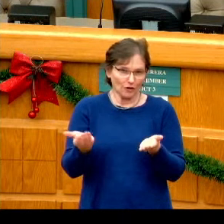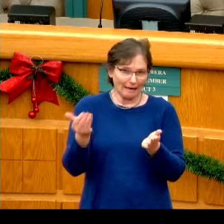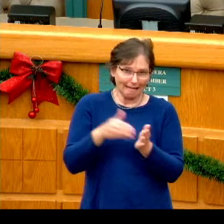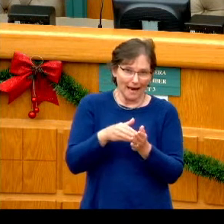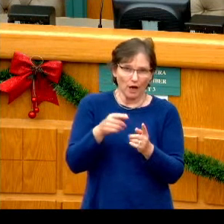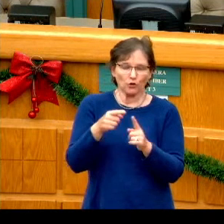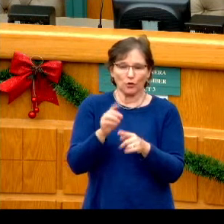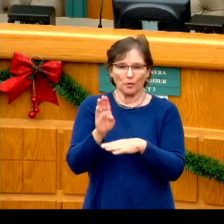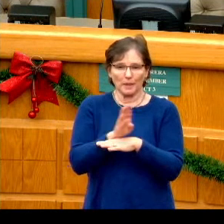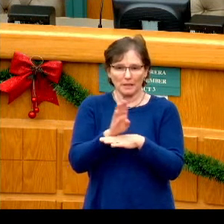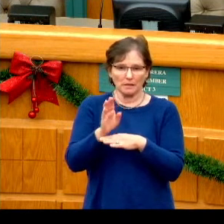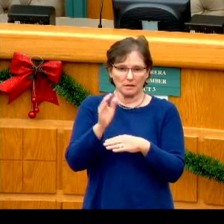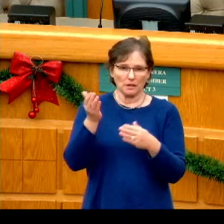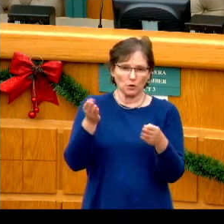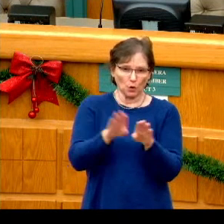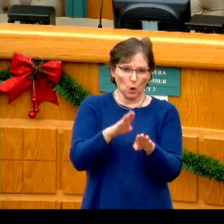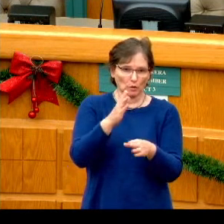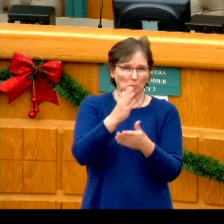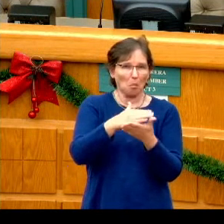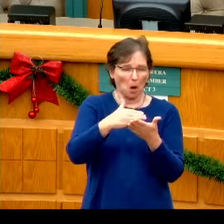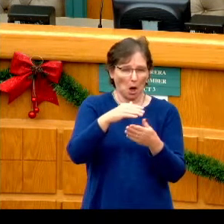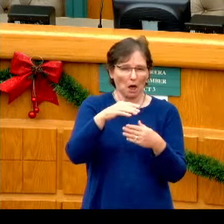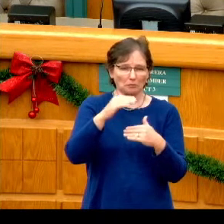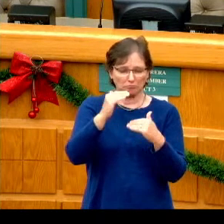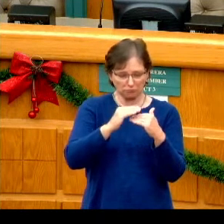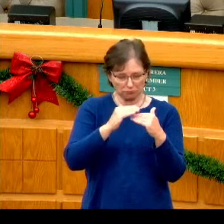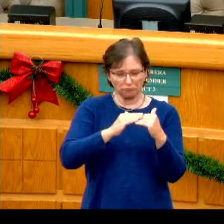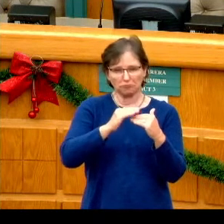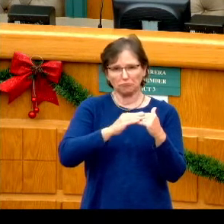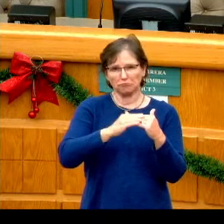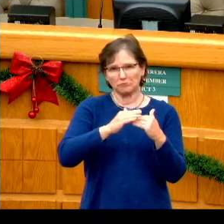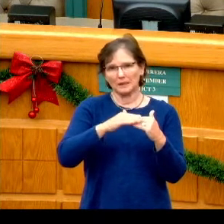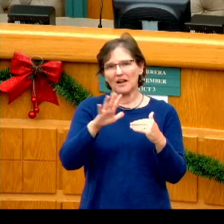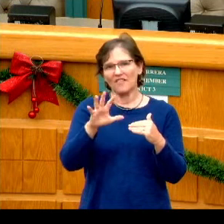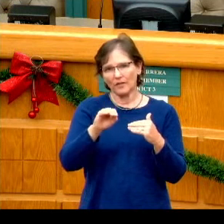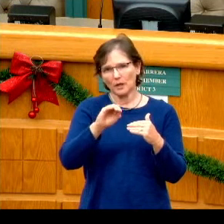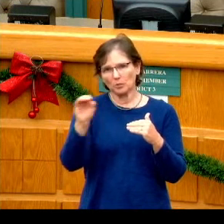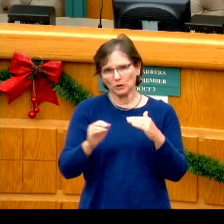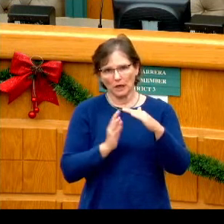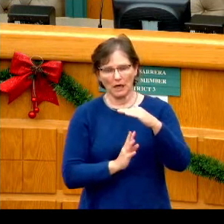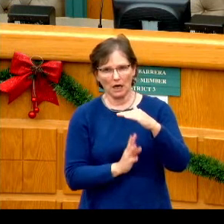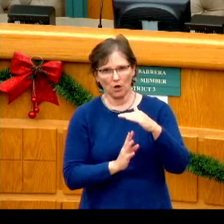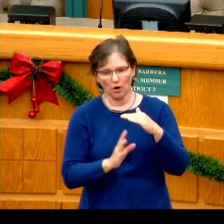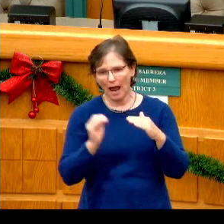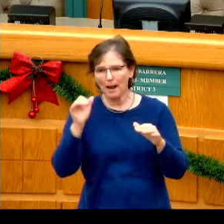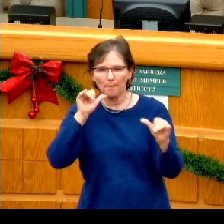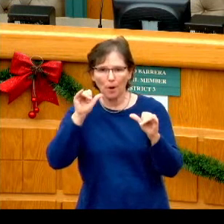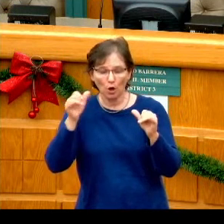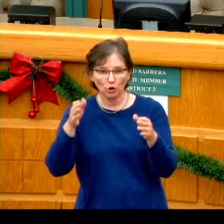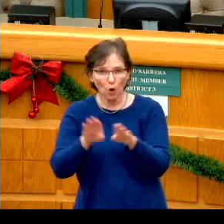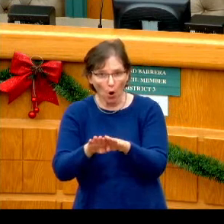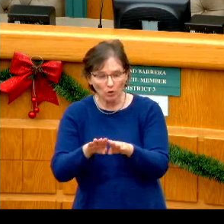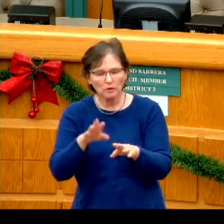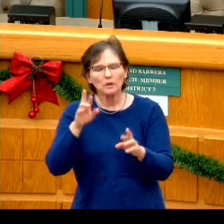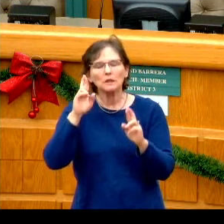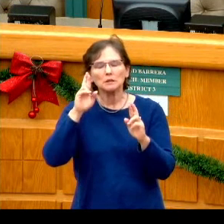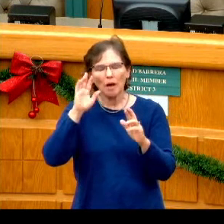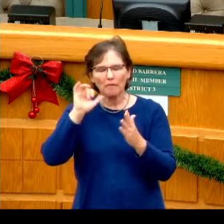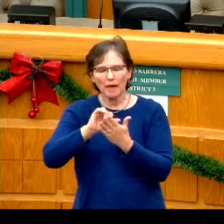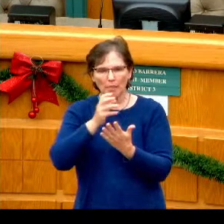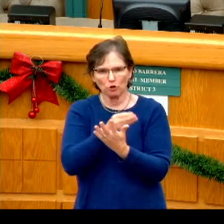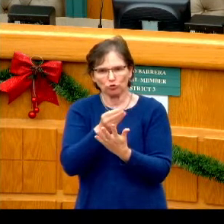businesses going to 50%. If that occurs, then the projection will hold true. But if we have pandemic fatigue and we decide,